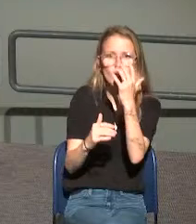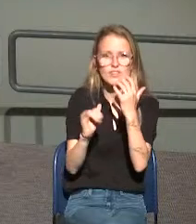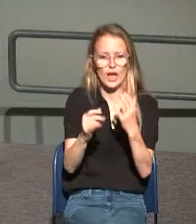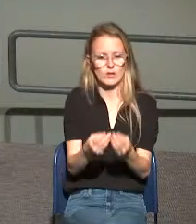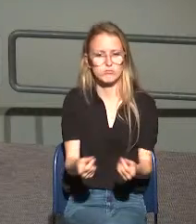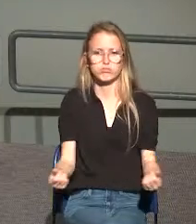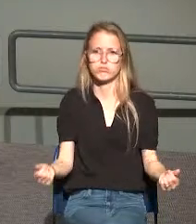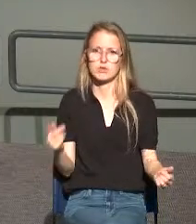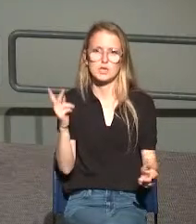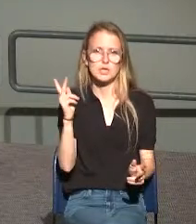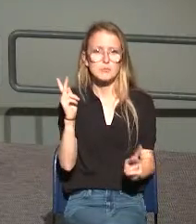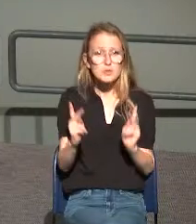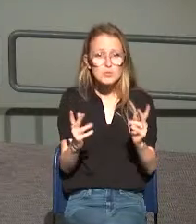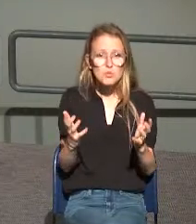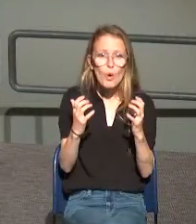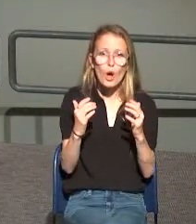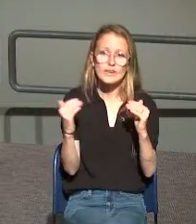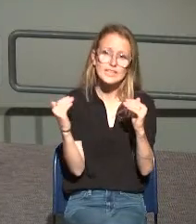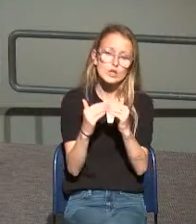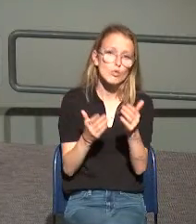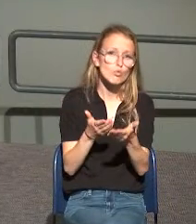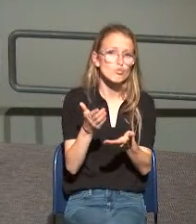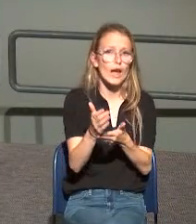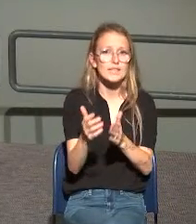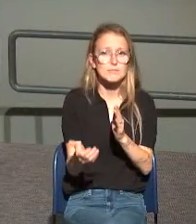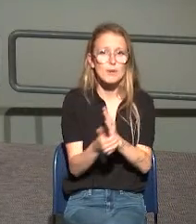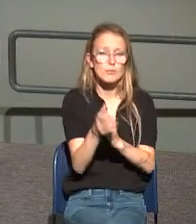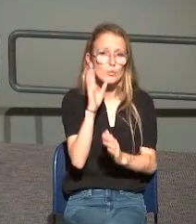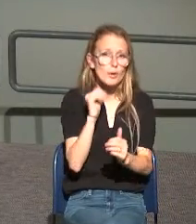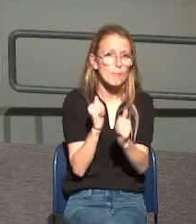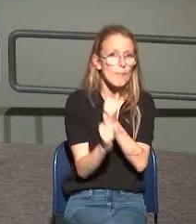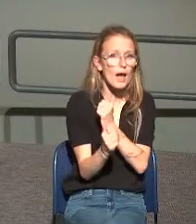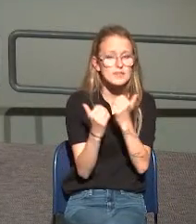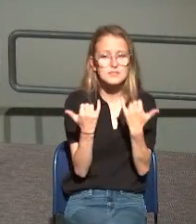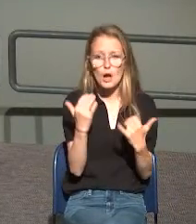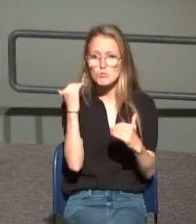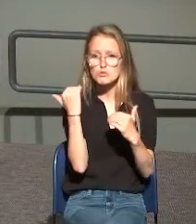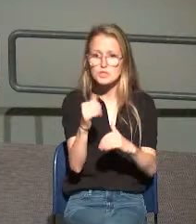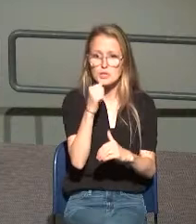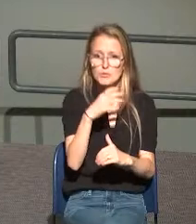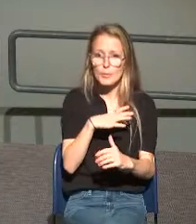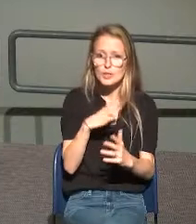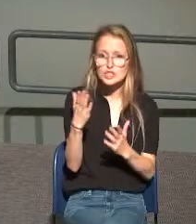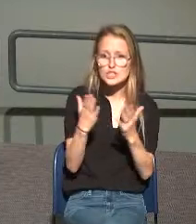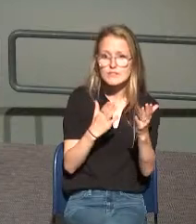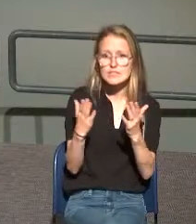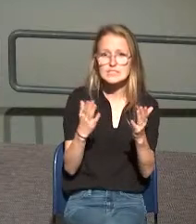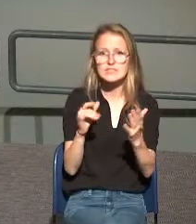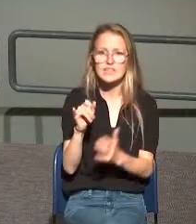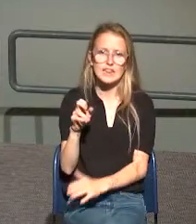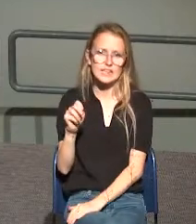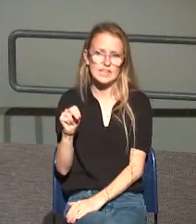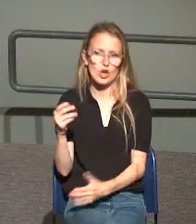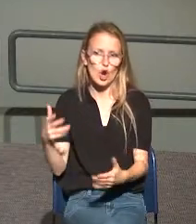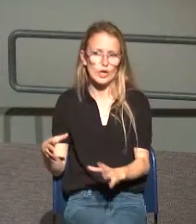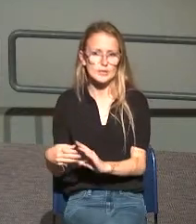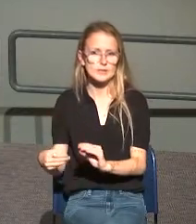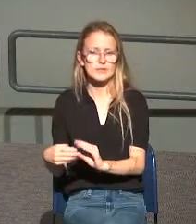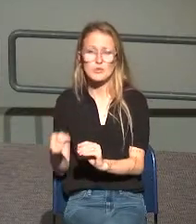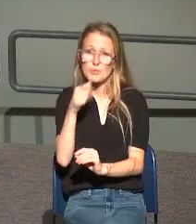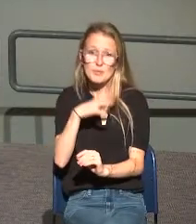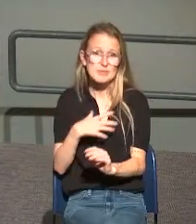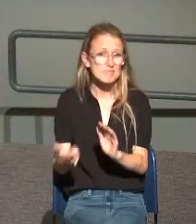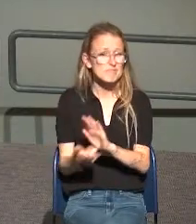People expected the Equal Rights Amendment would pass, so these restrictions on women's service. Navy women, as Eileen said, weren't allowed on ships. They weren't